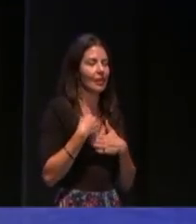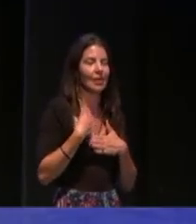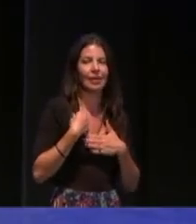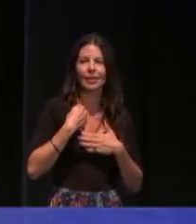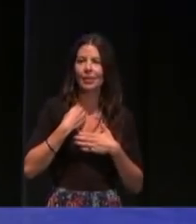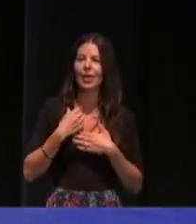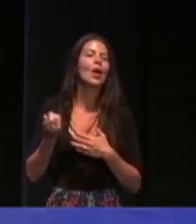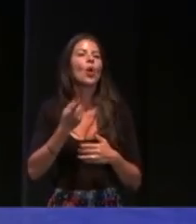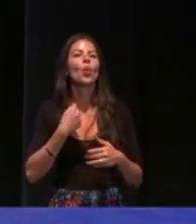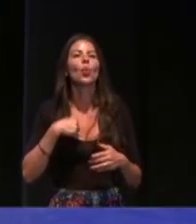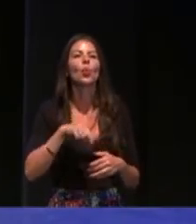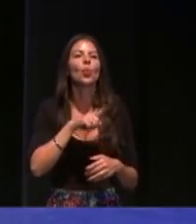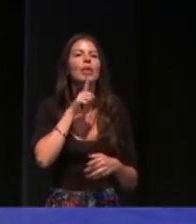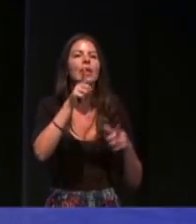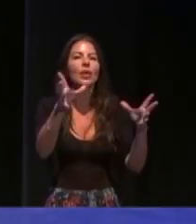We receive.